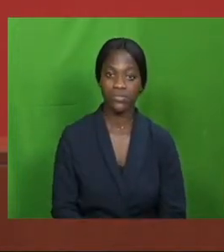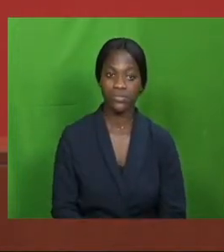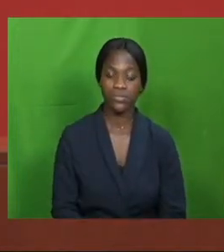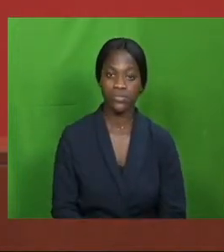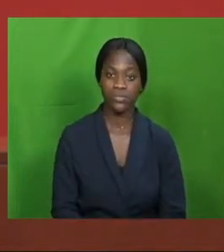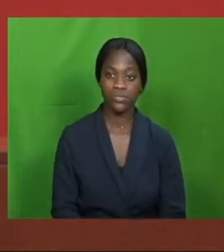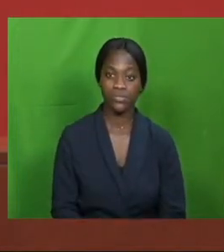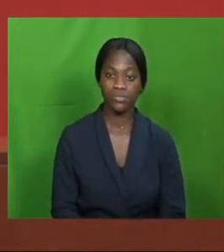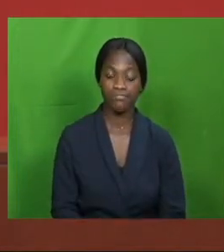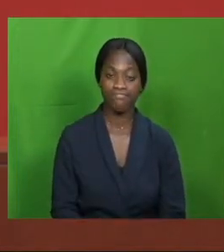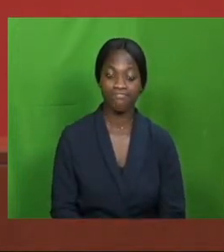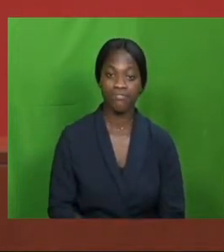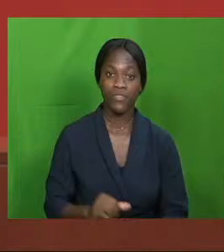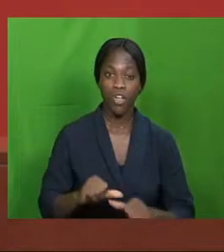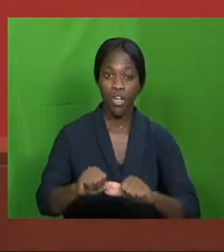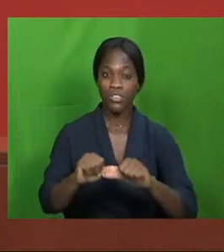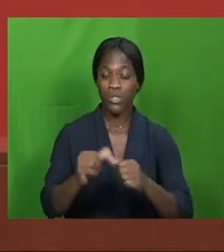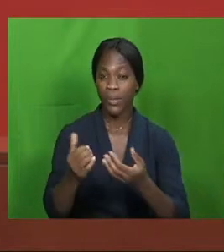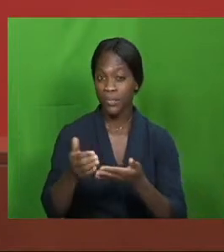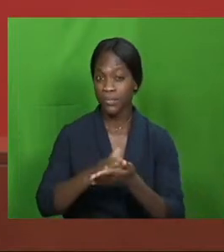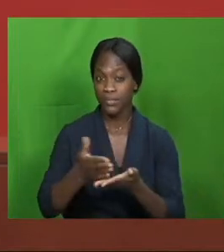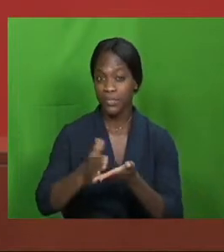So we now move to page 9.